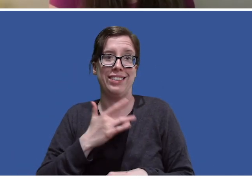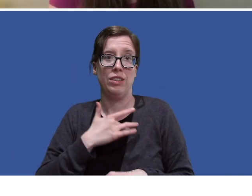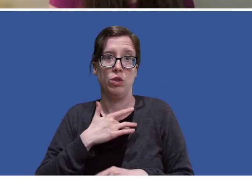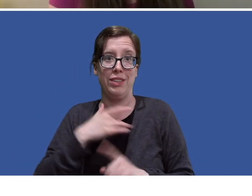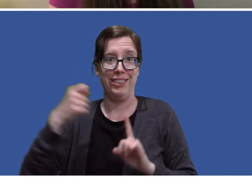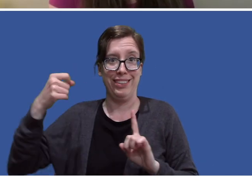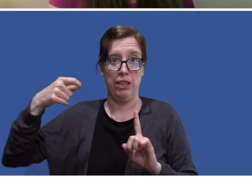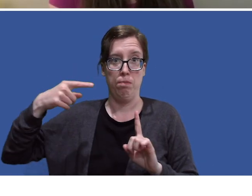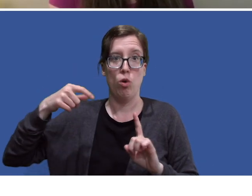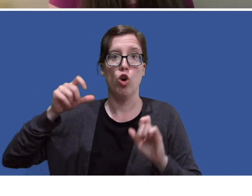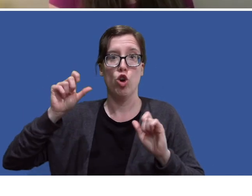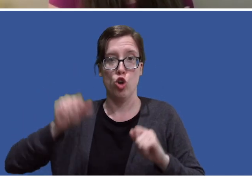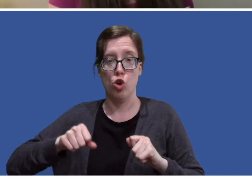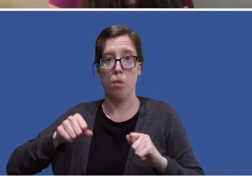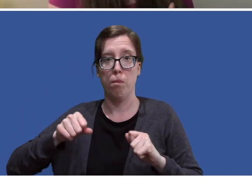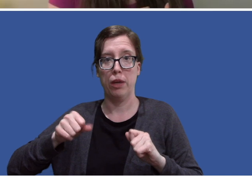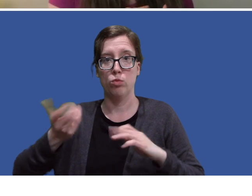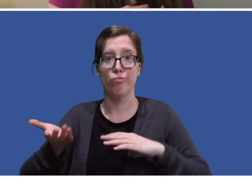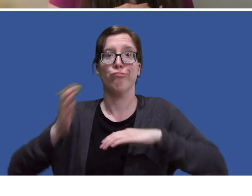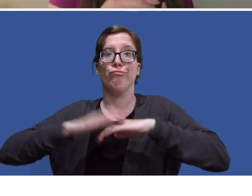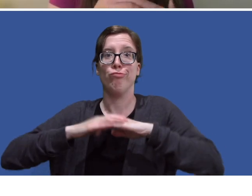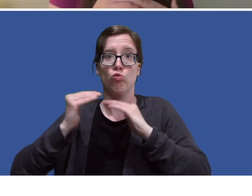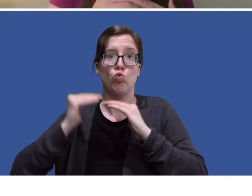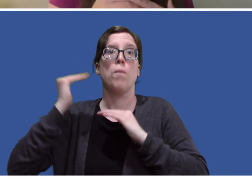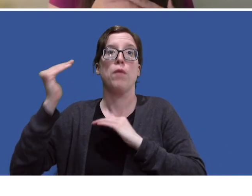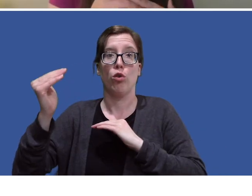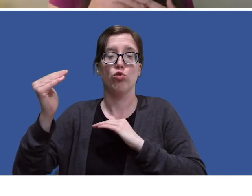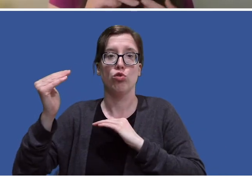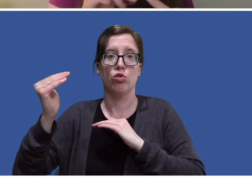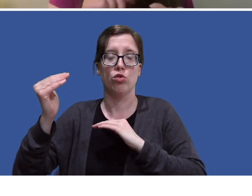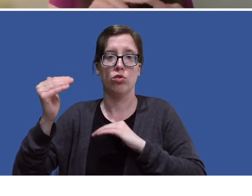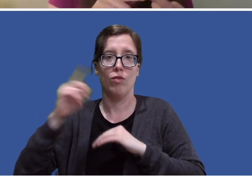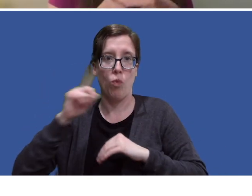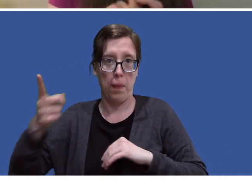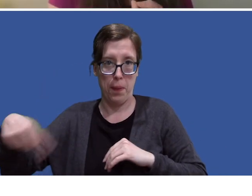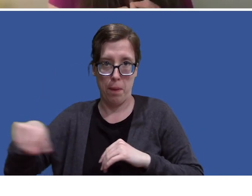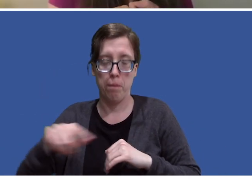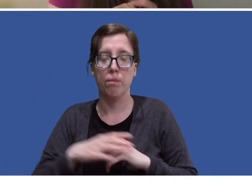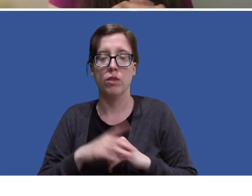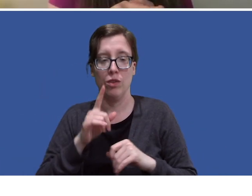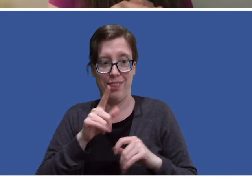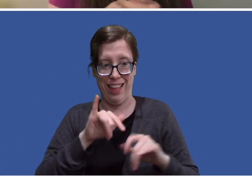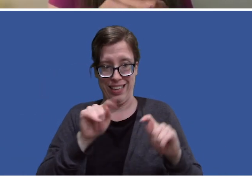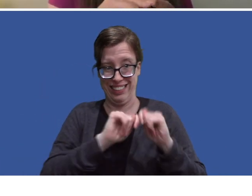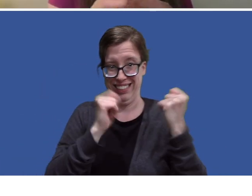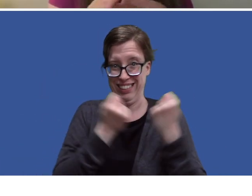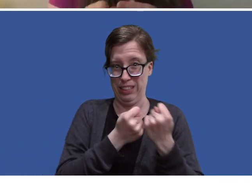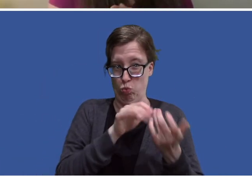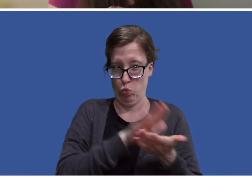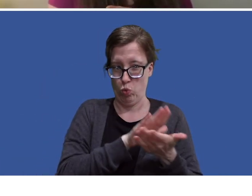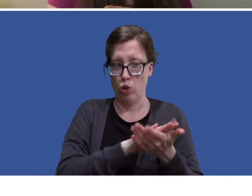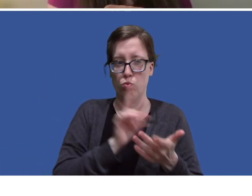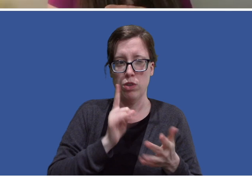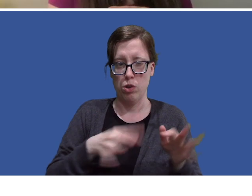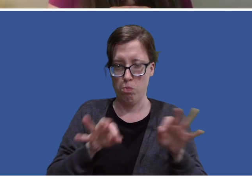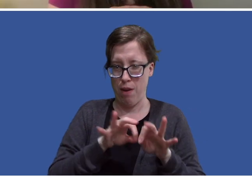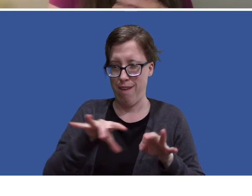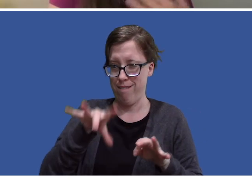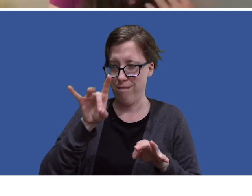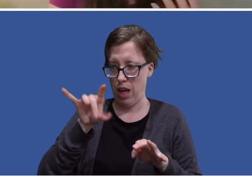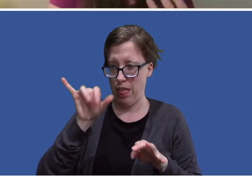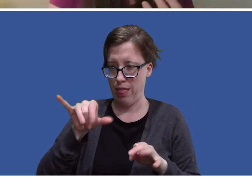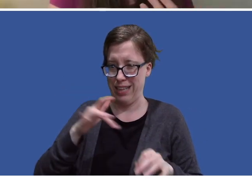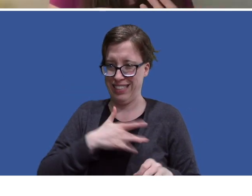team, it's really helpful to try to identify that sensory input that might be a trigger for a student. Is it loud noises or a